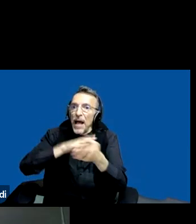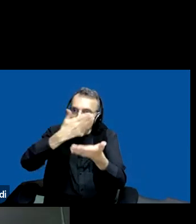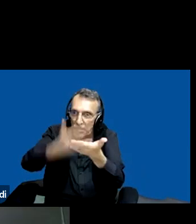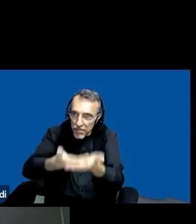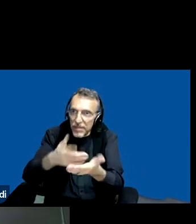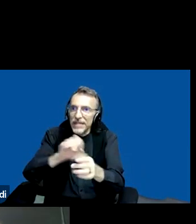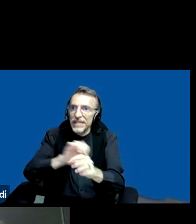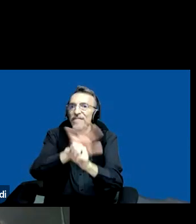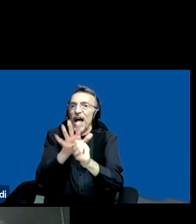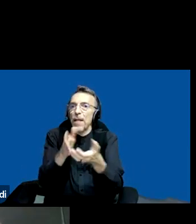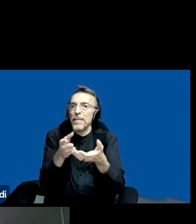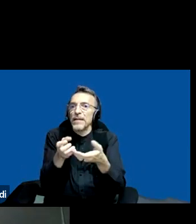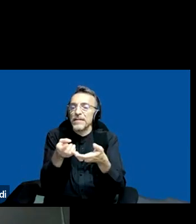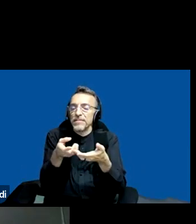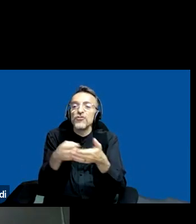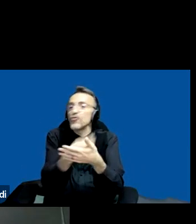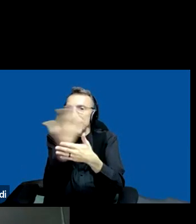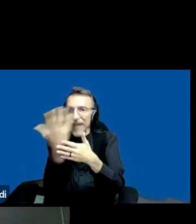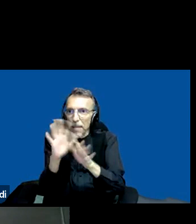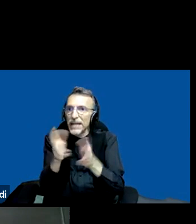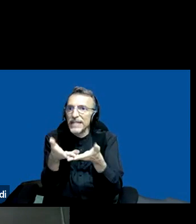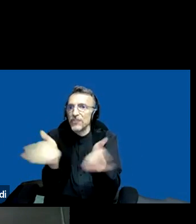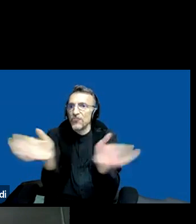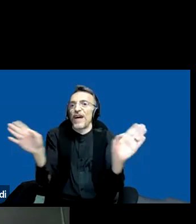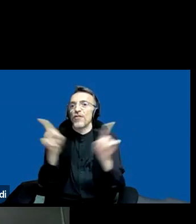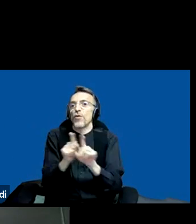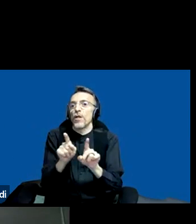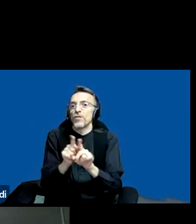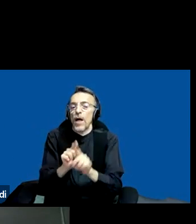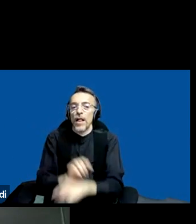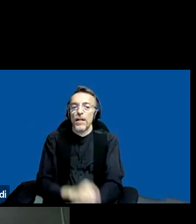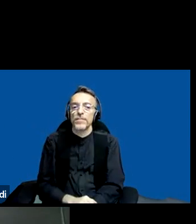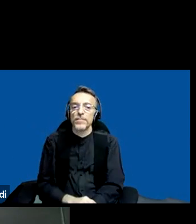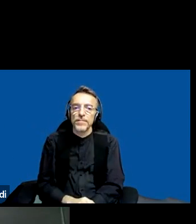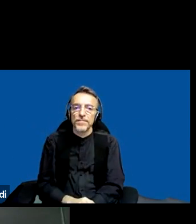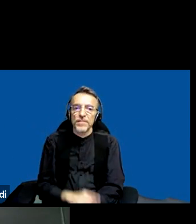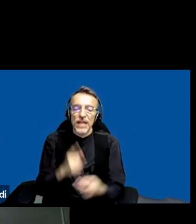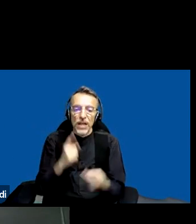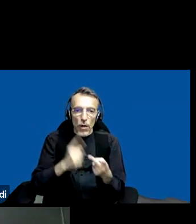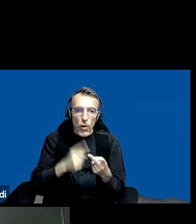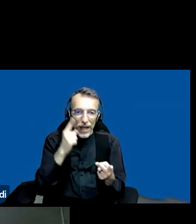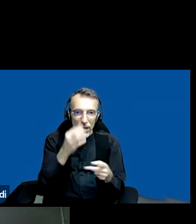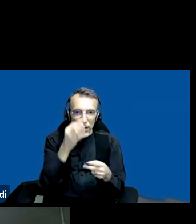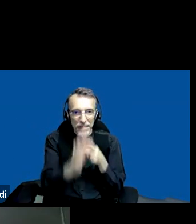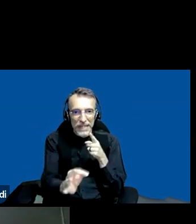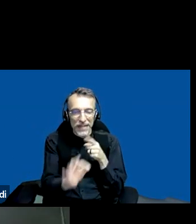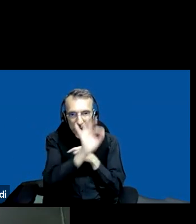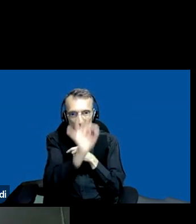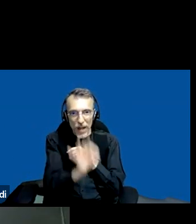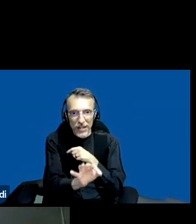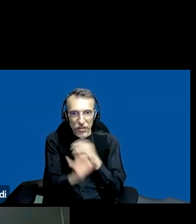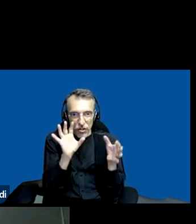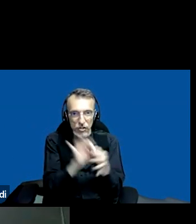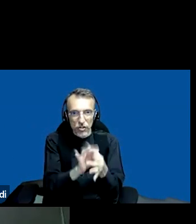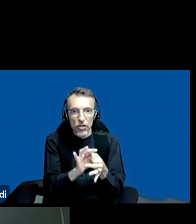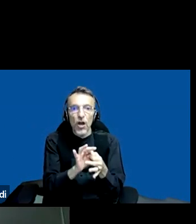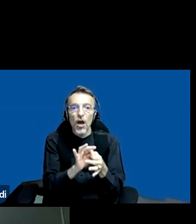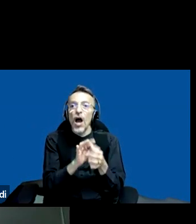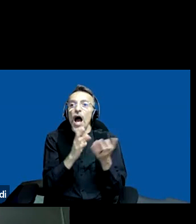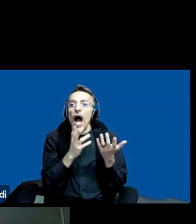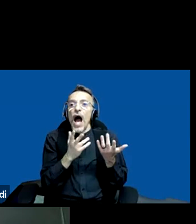generally. And I think that's a huge opportunity. Finally, just quickly, there was a specific question about